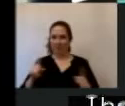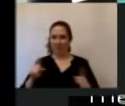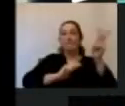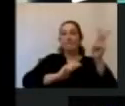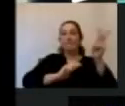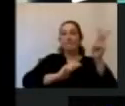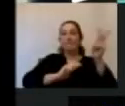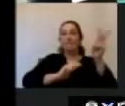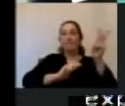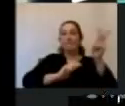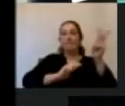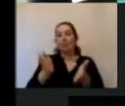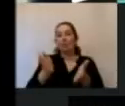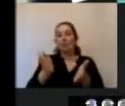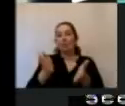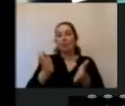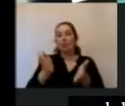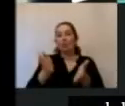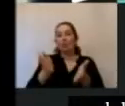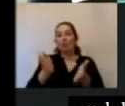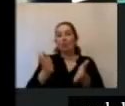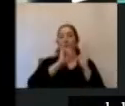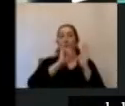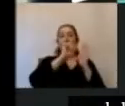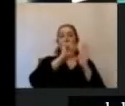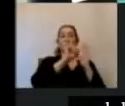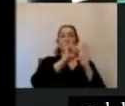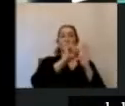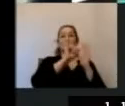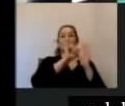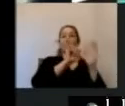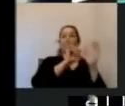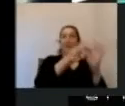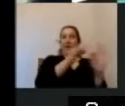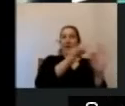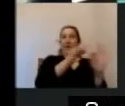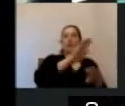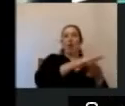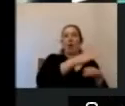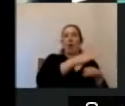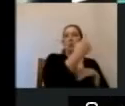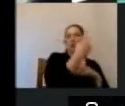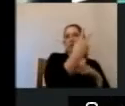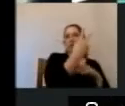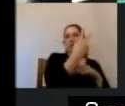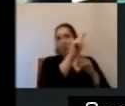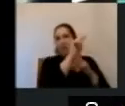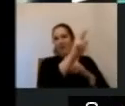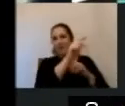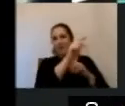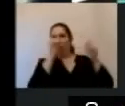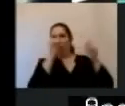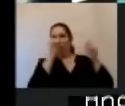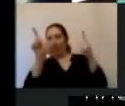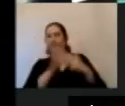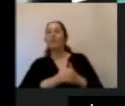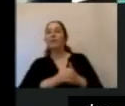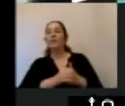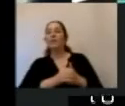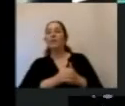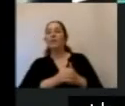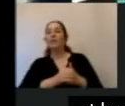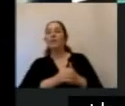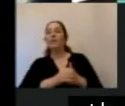And we'll go from there. I mean, if people have objections, they can come to the hearing and speak out. And then it's really up to the city council and the